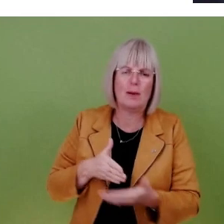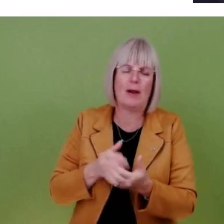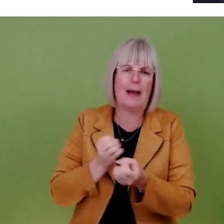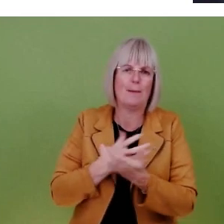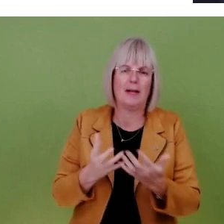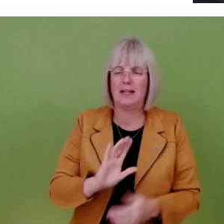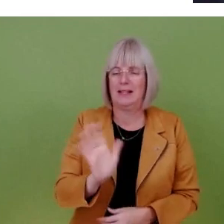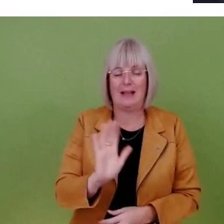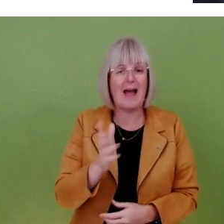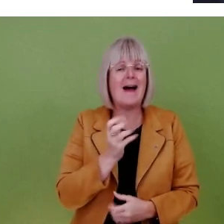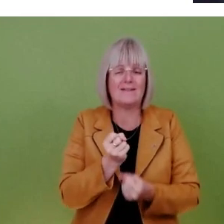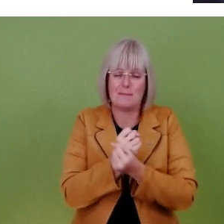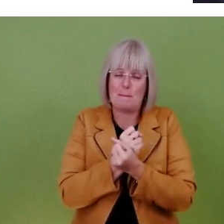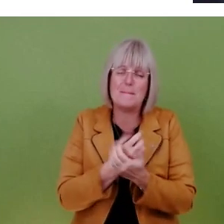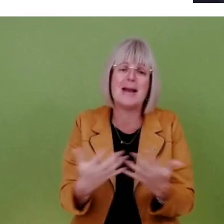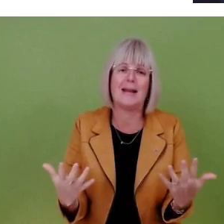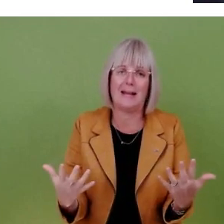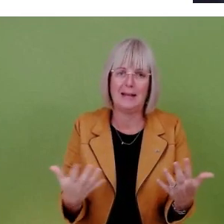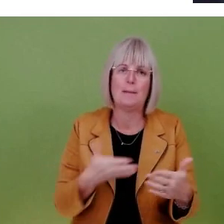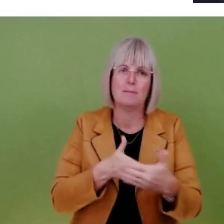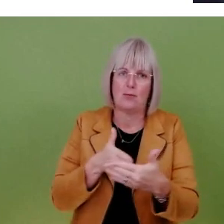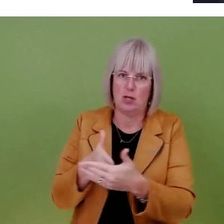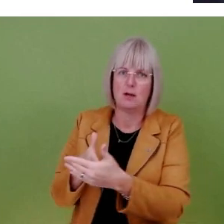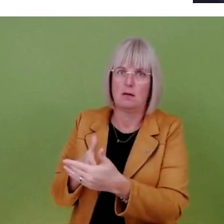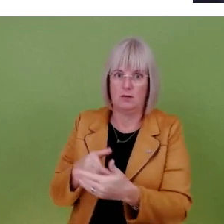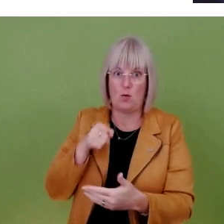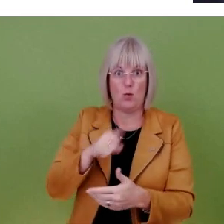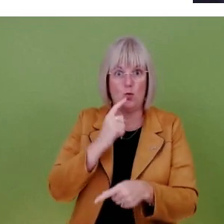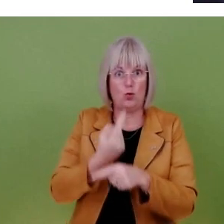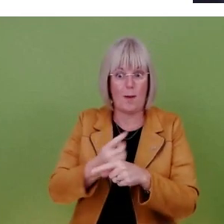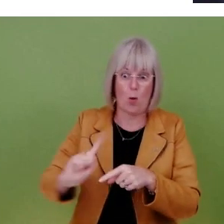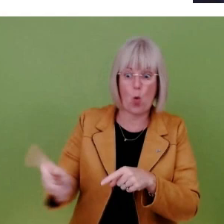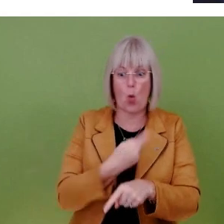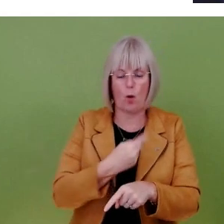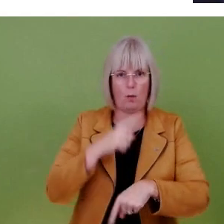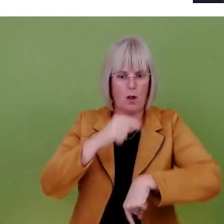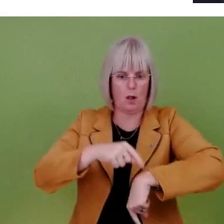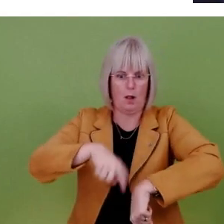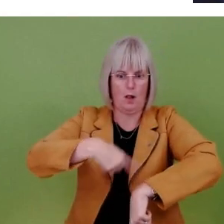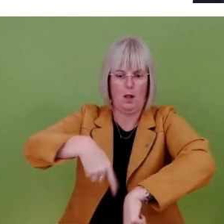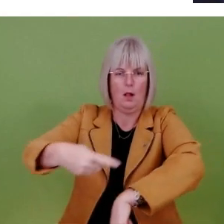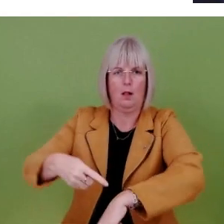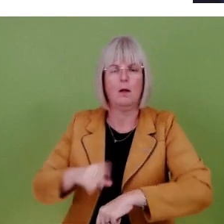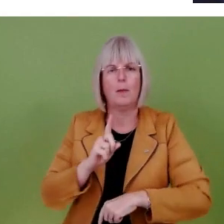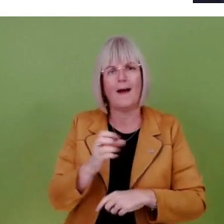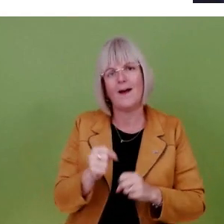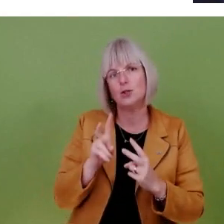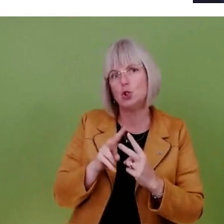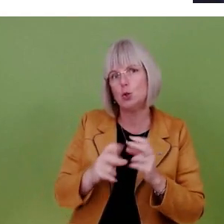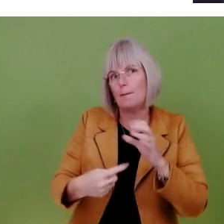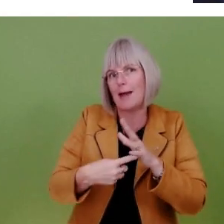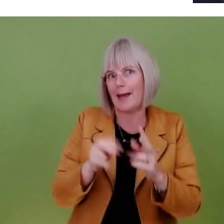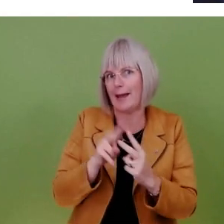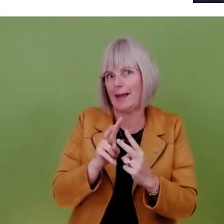could be a very long conversation, but there's two from my point of view as a trainer which feel really key. One is the lack